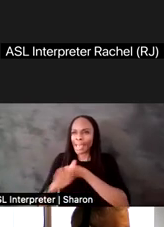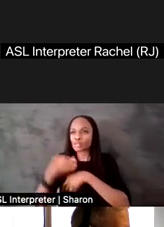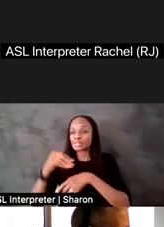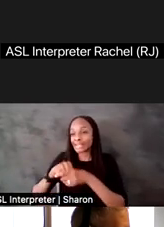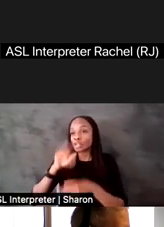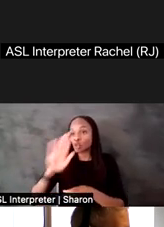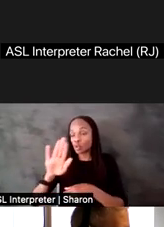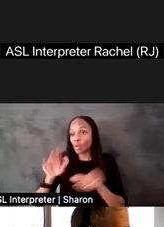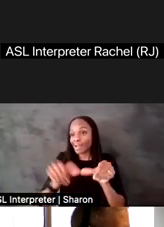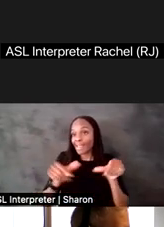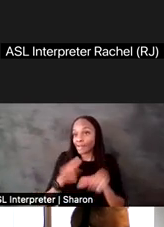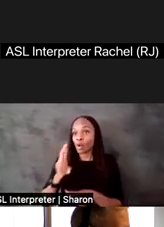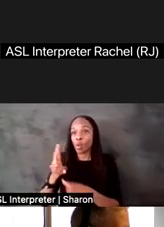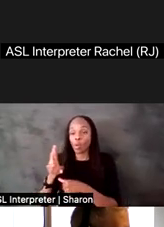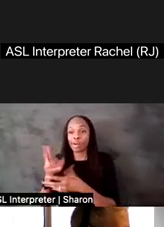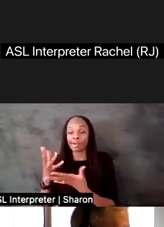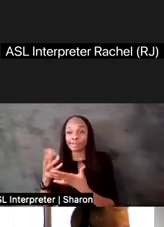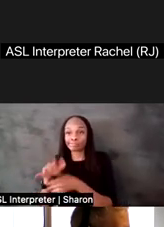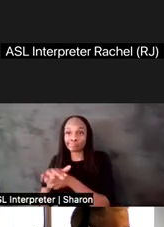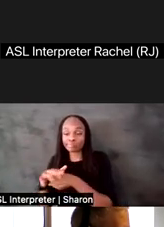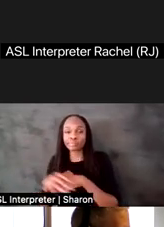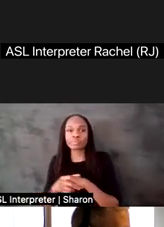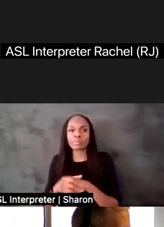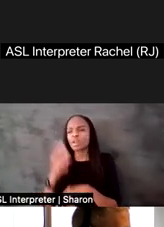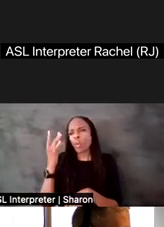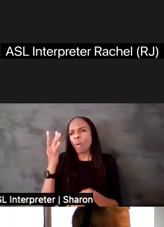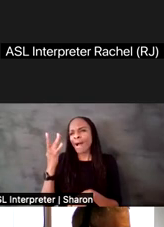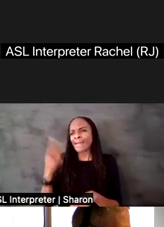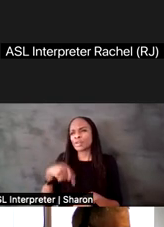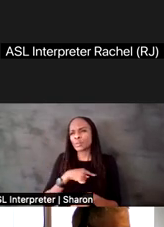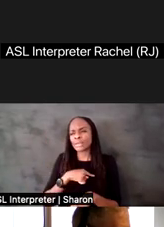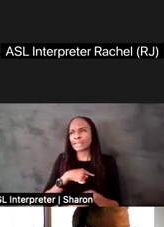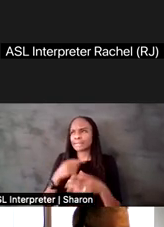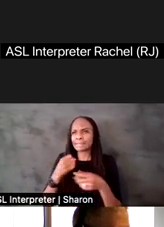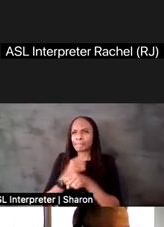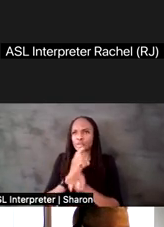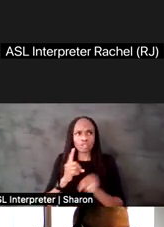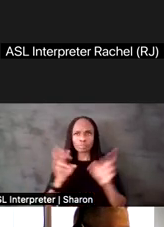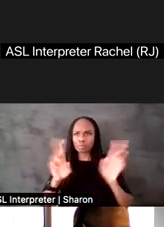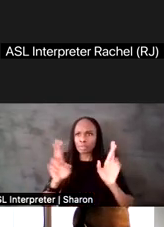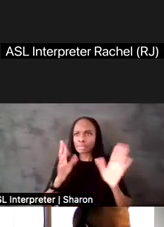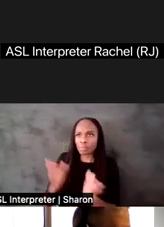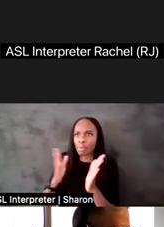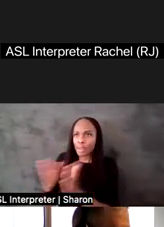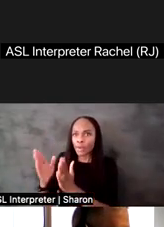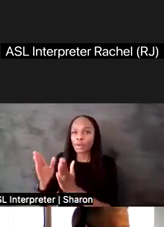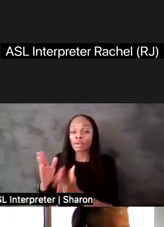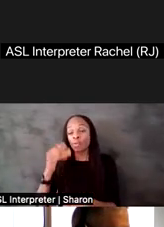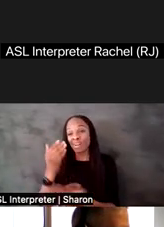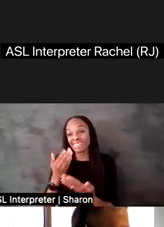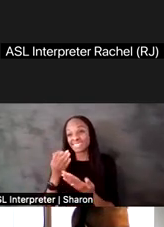your neighborhood. And why do we prepare? Well, as we experienced the day after